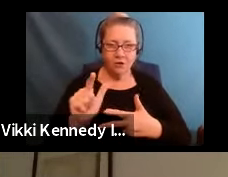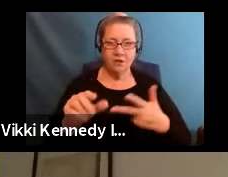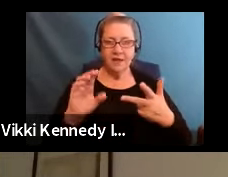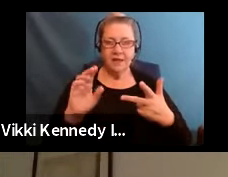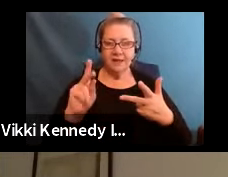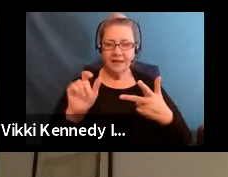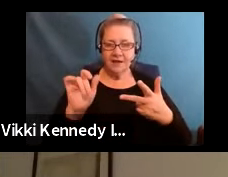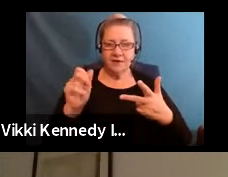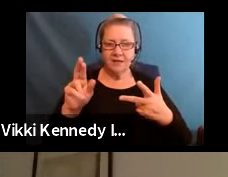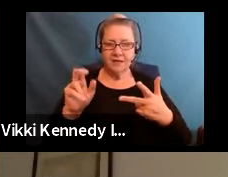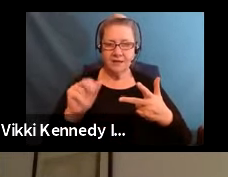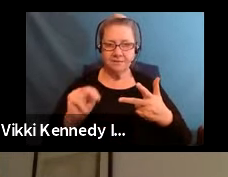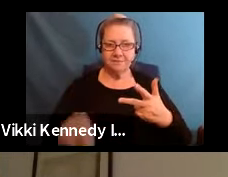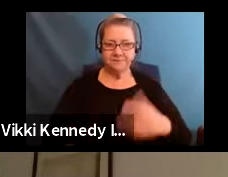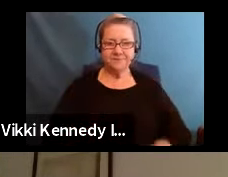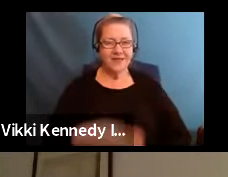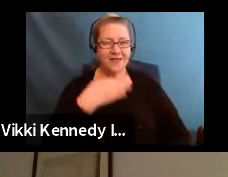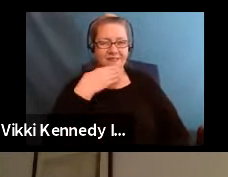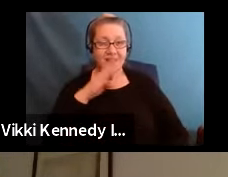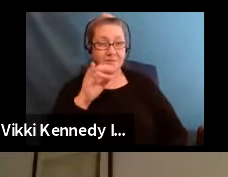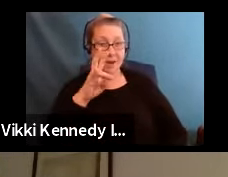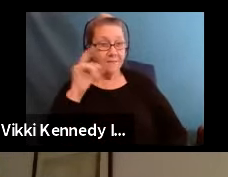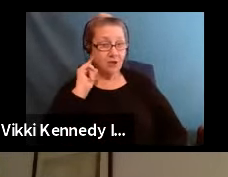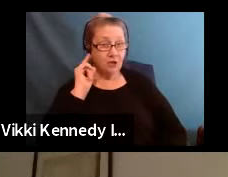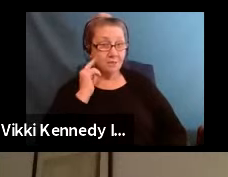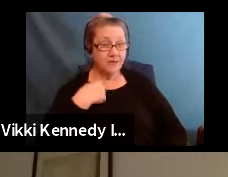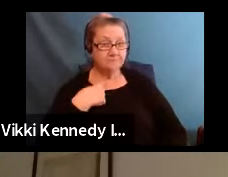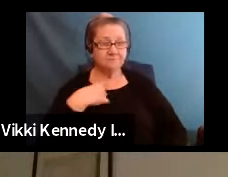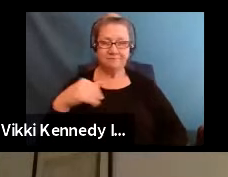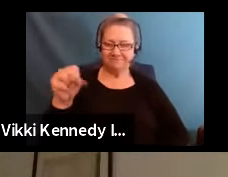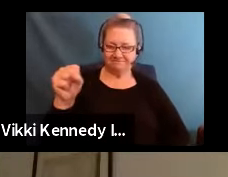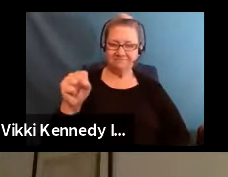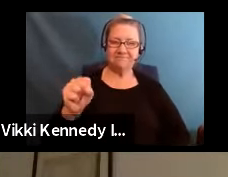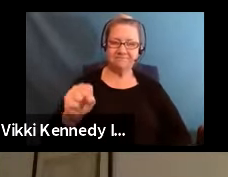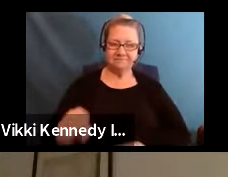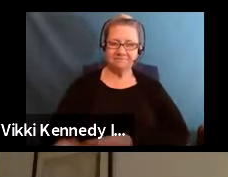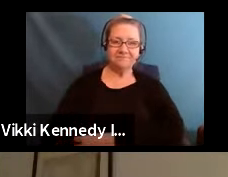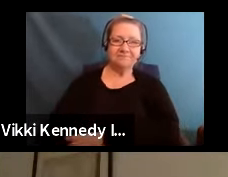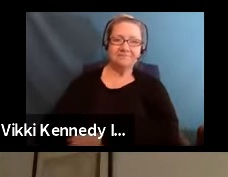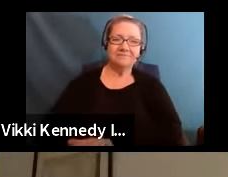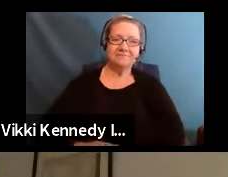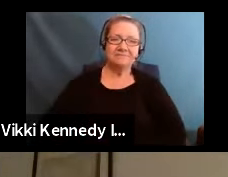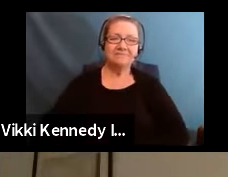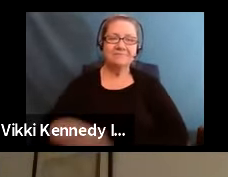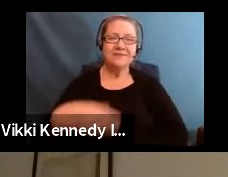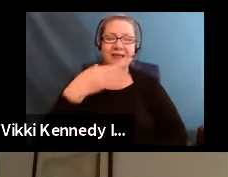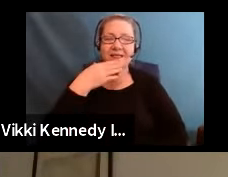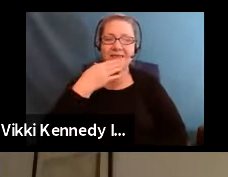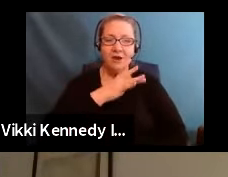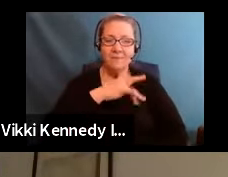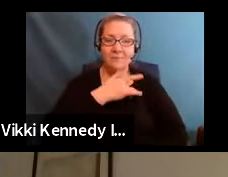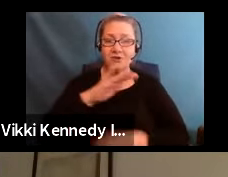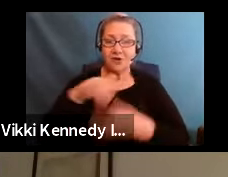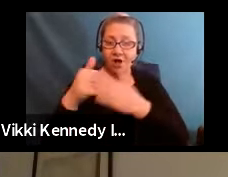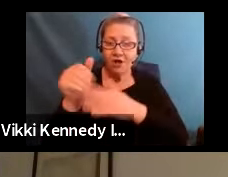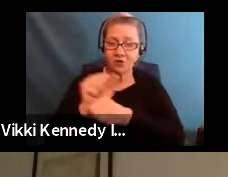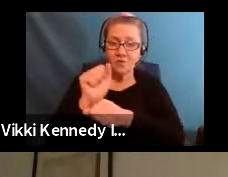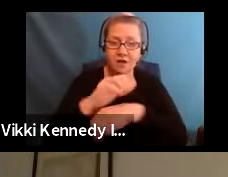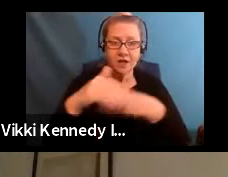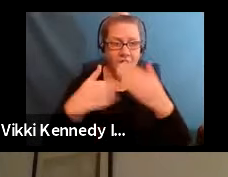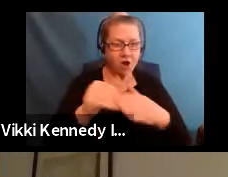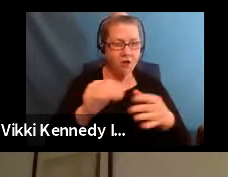Kieran. Thanks, Bobby. Can you hear me okay? Right. Great, thank you. Appreciate the work everybody's put in and all the comments that have